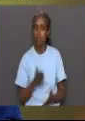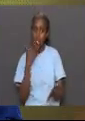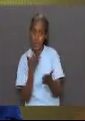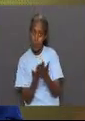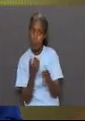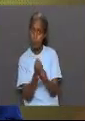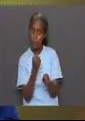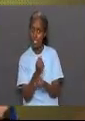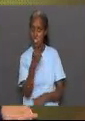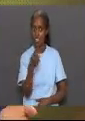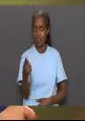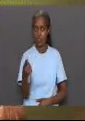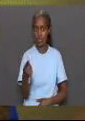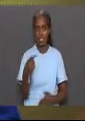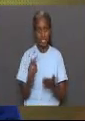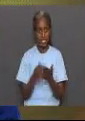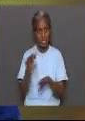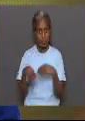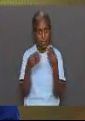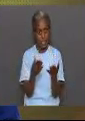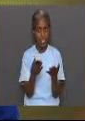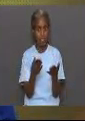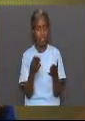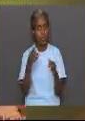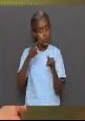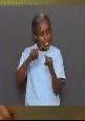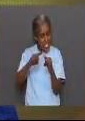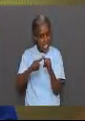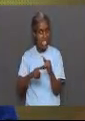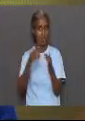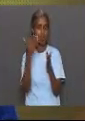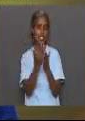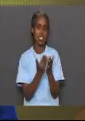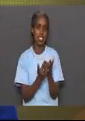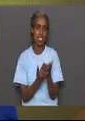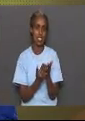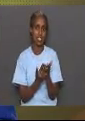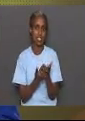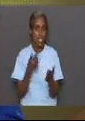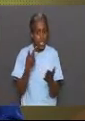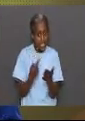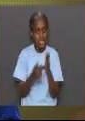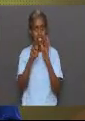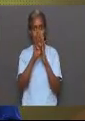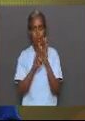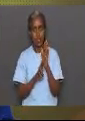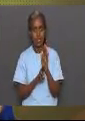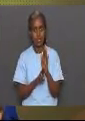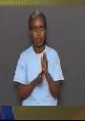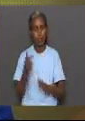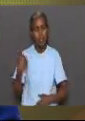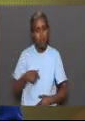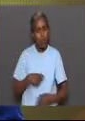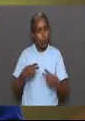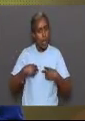done, everyone. That brings us to the end of the lesson. In this unit,